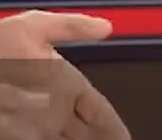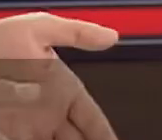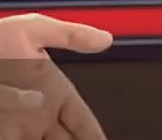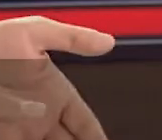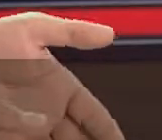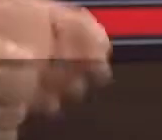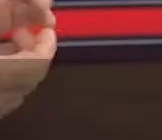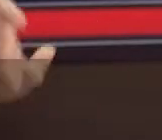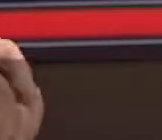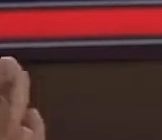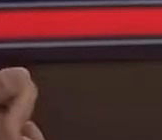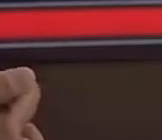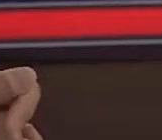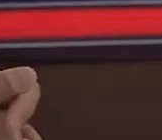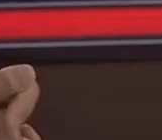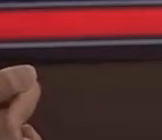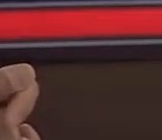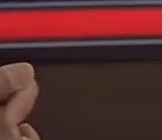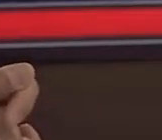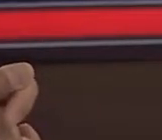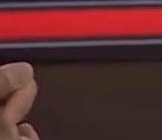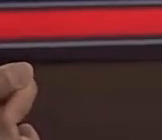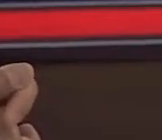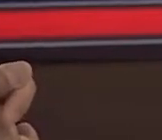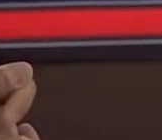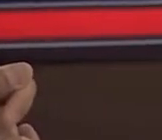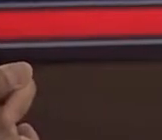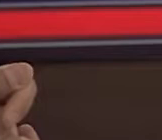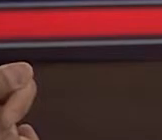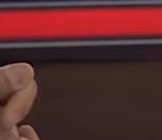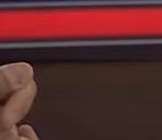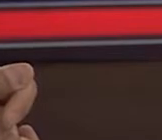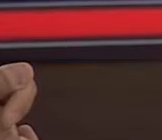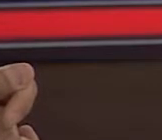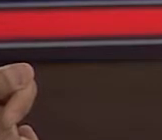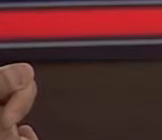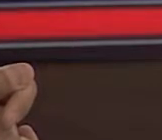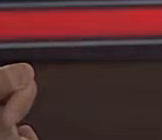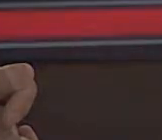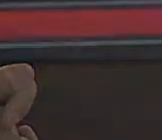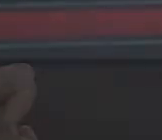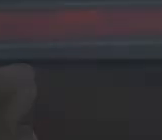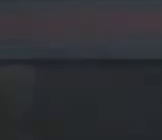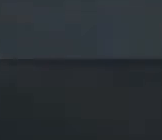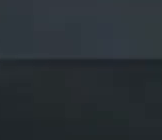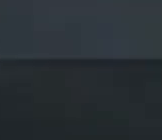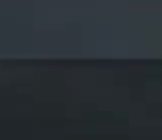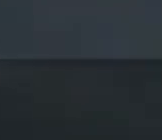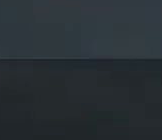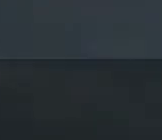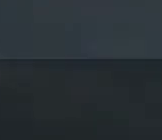Hobbies, even a new hoe too. Maybe she can come help you. Maybe she can come lick